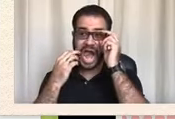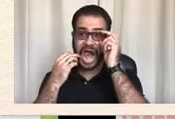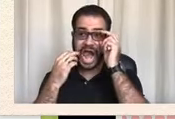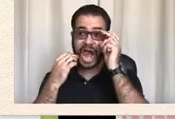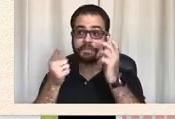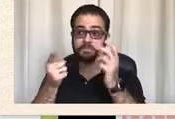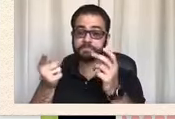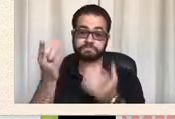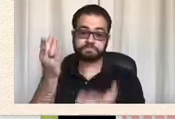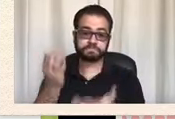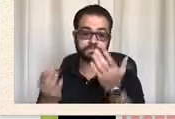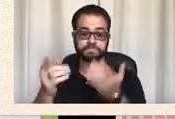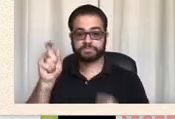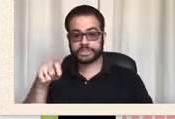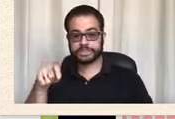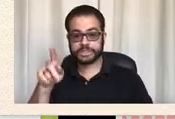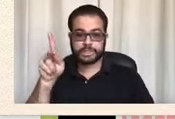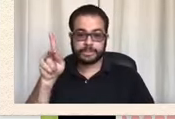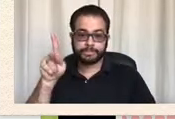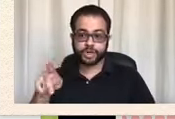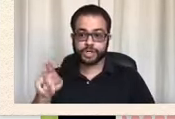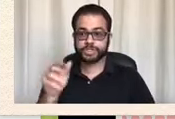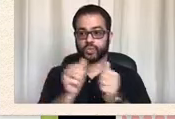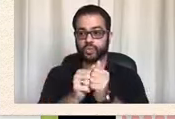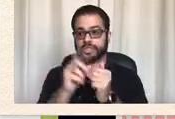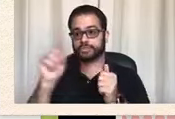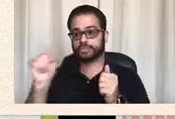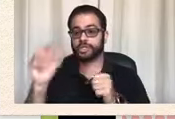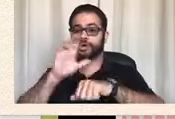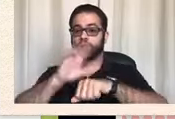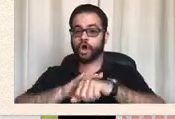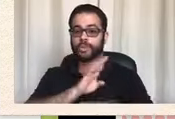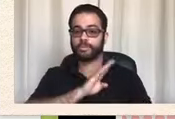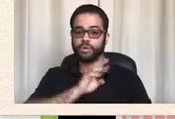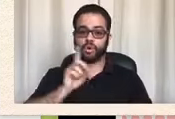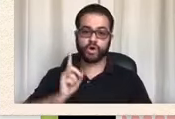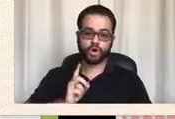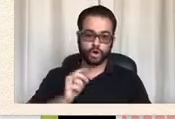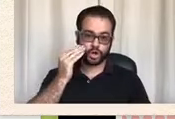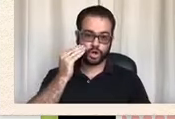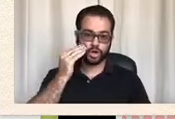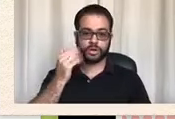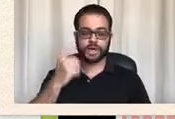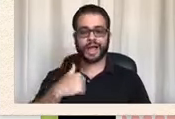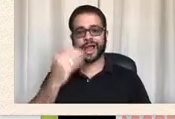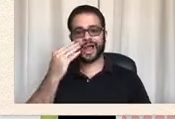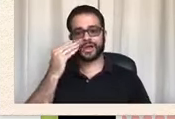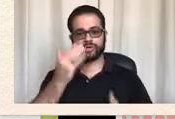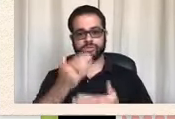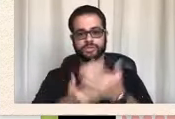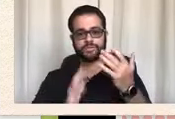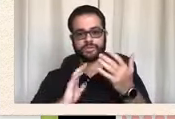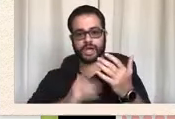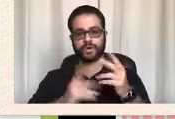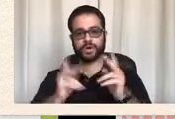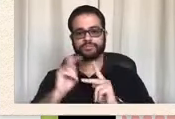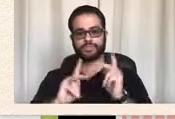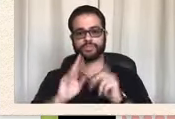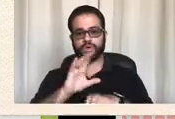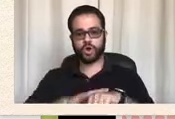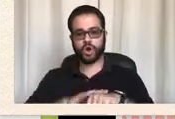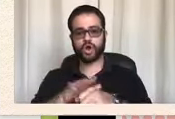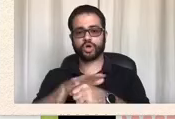need a person with a disability on the board? I know some of our people are on local